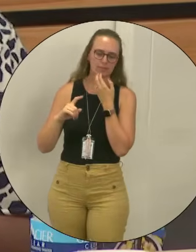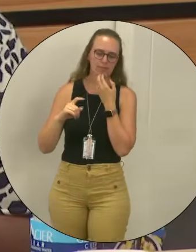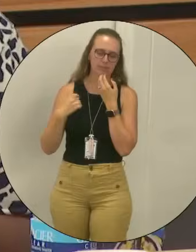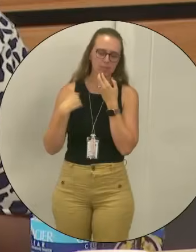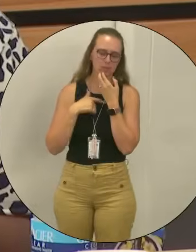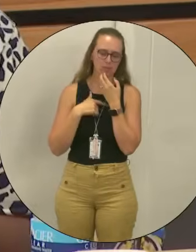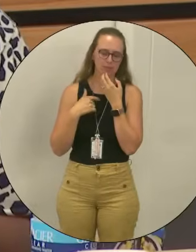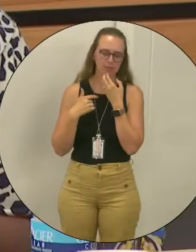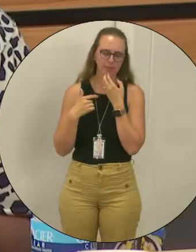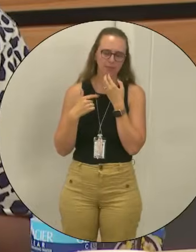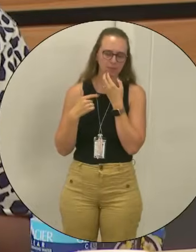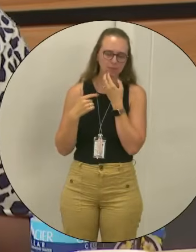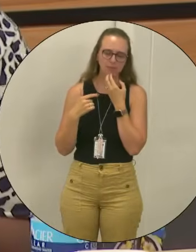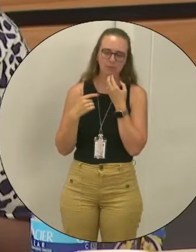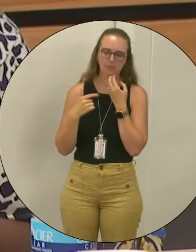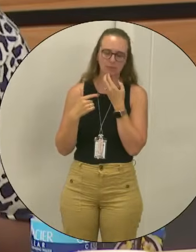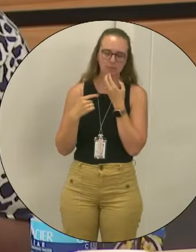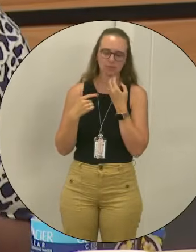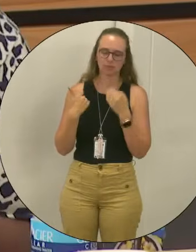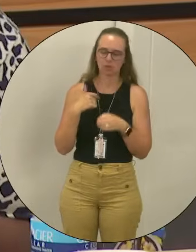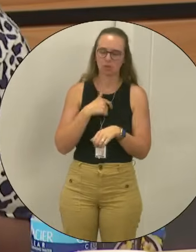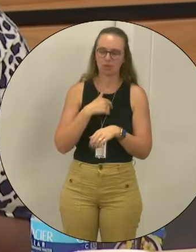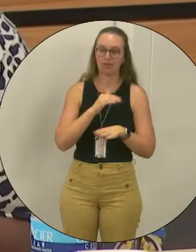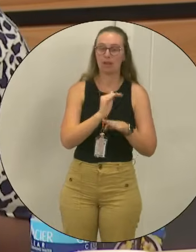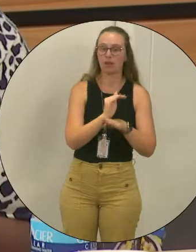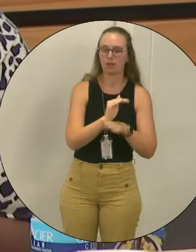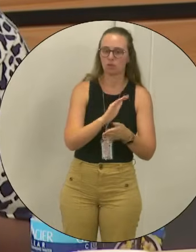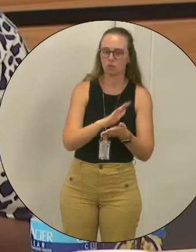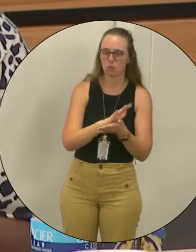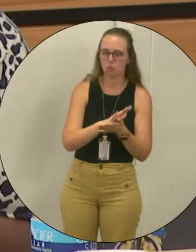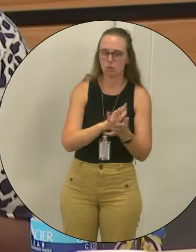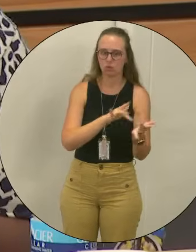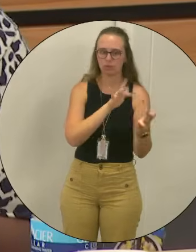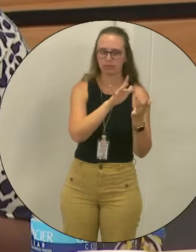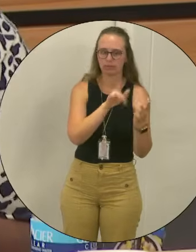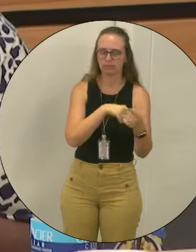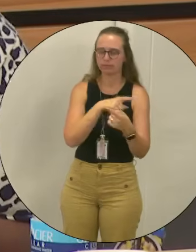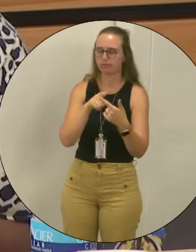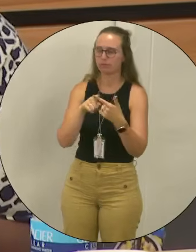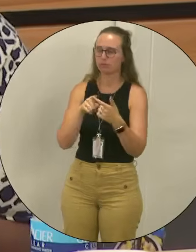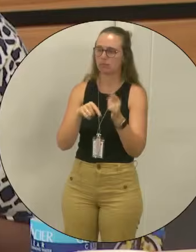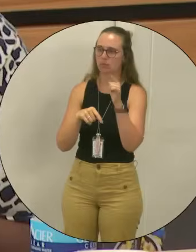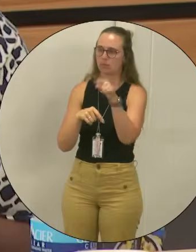our night schools, our